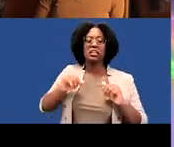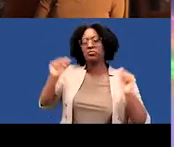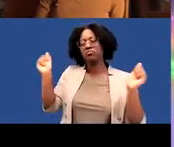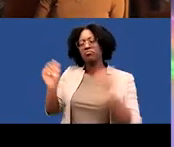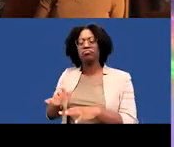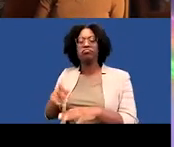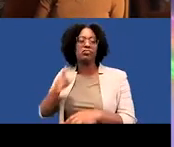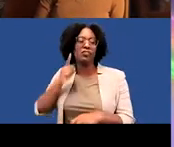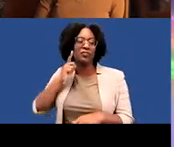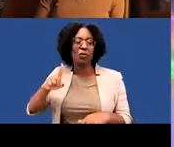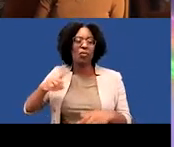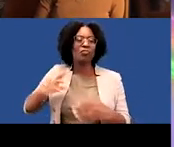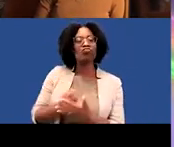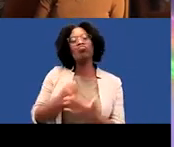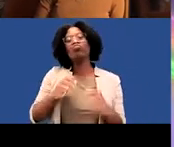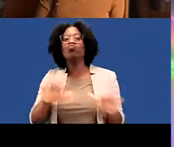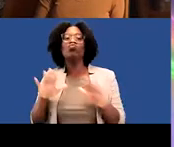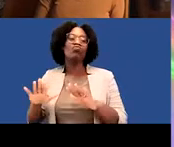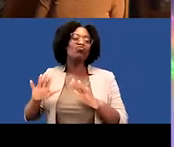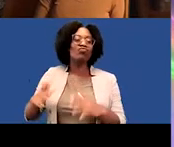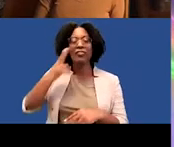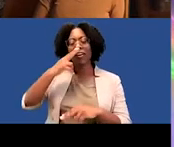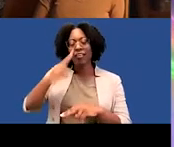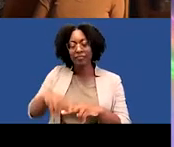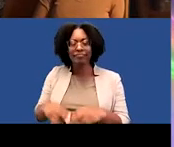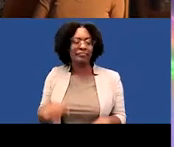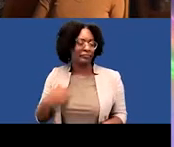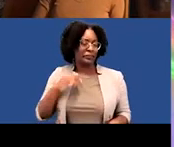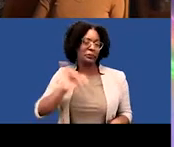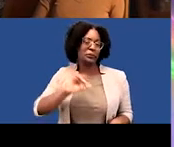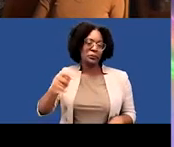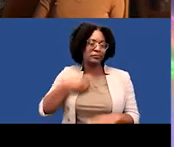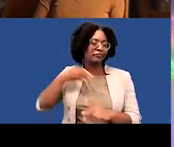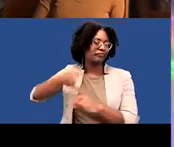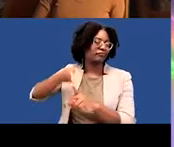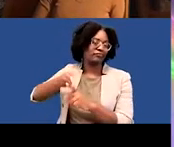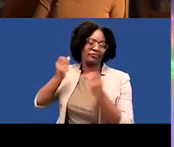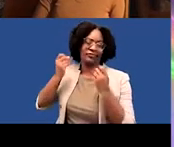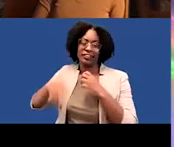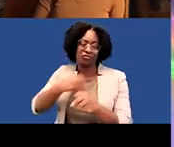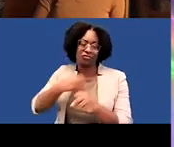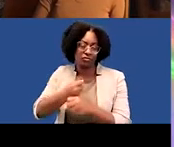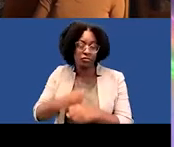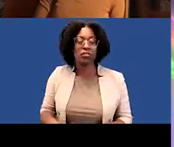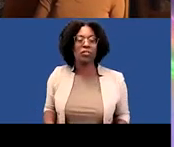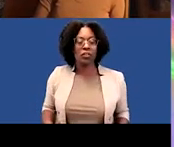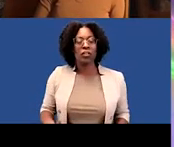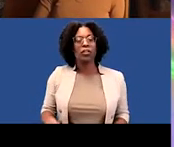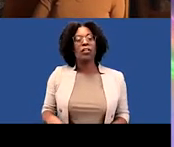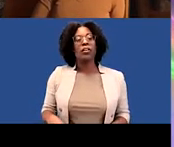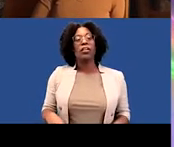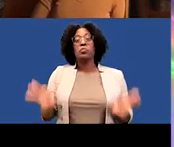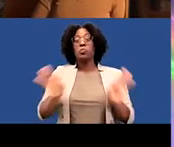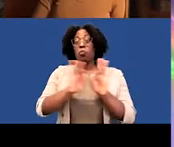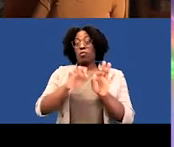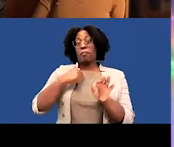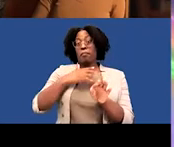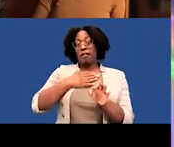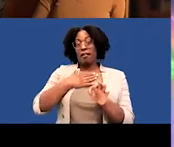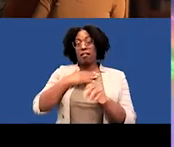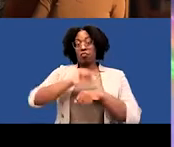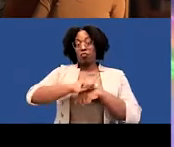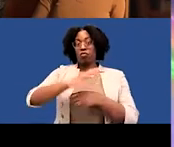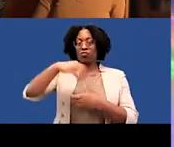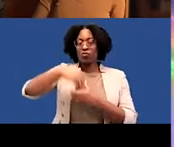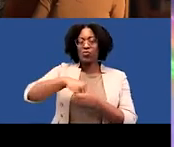and making pictures over many, many years. Integral to my practice is care and community. And so this